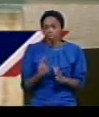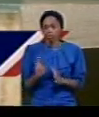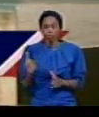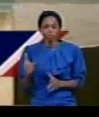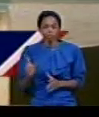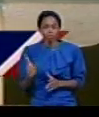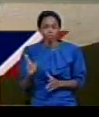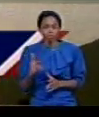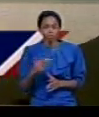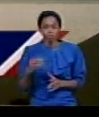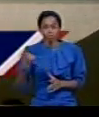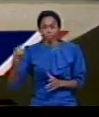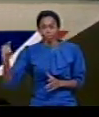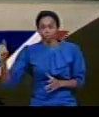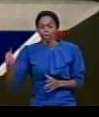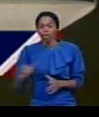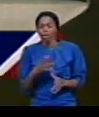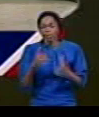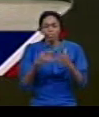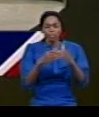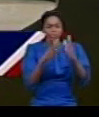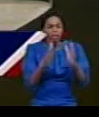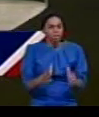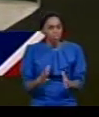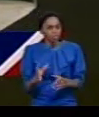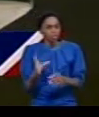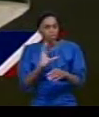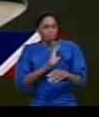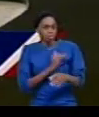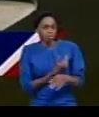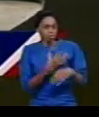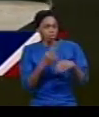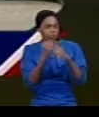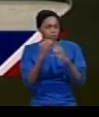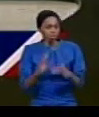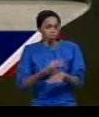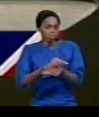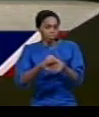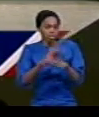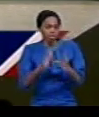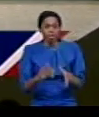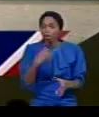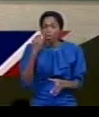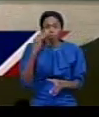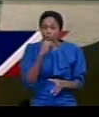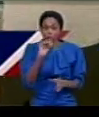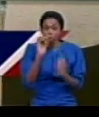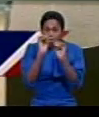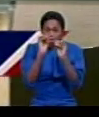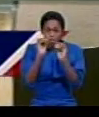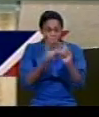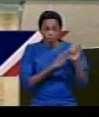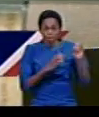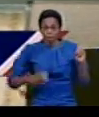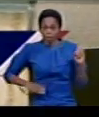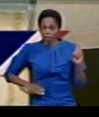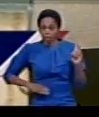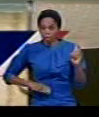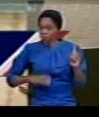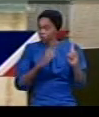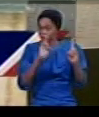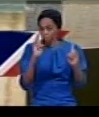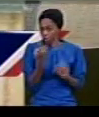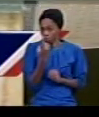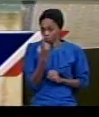winners, the leaders, the ministers who will not teach Christ, Christ